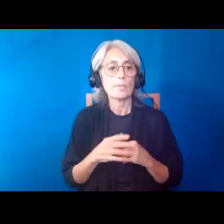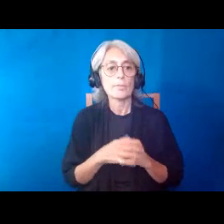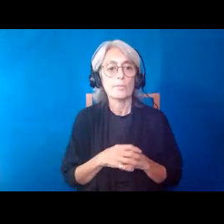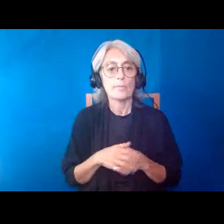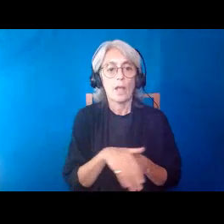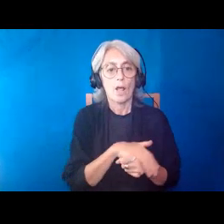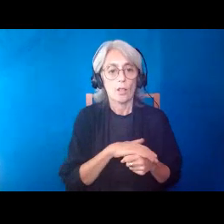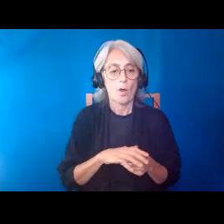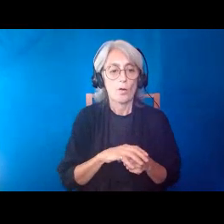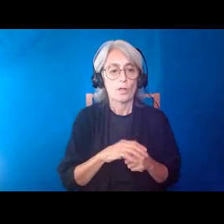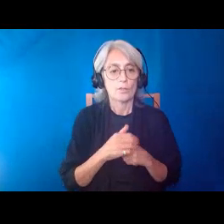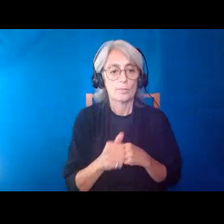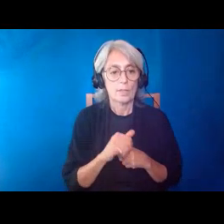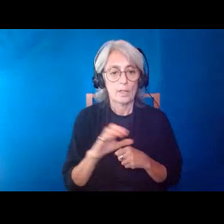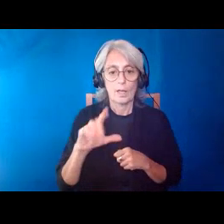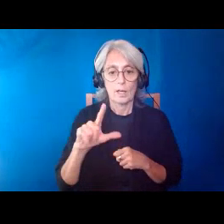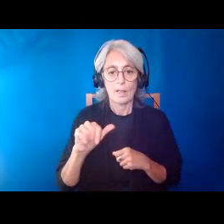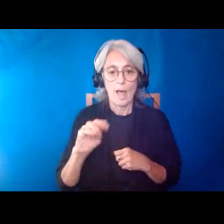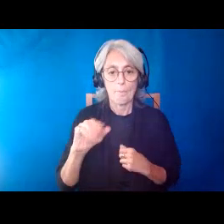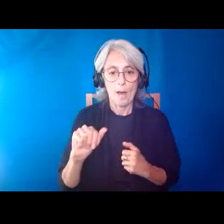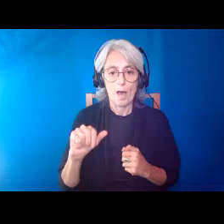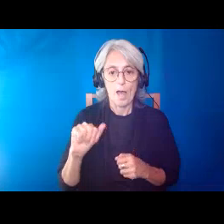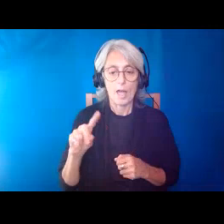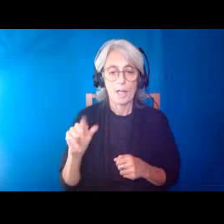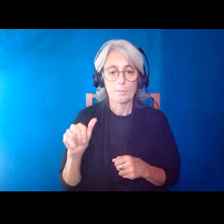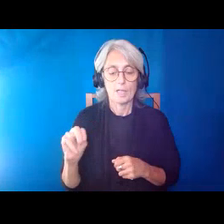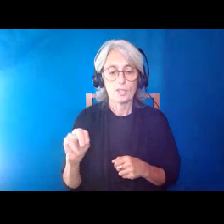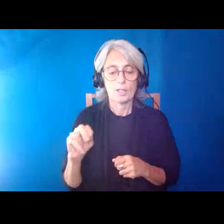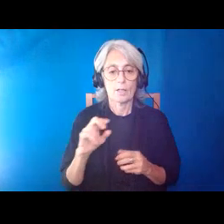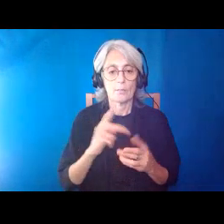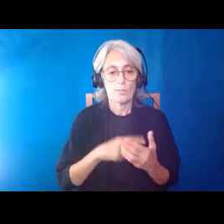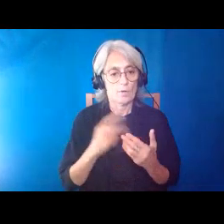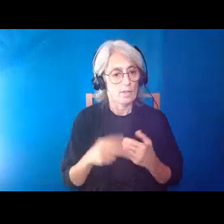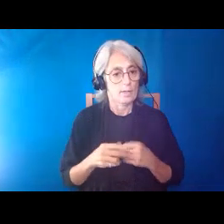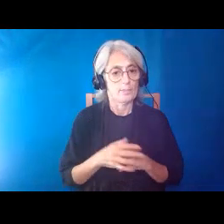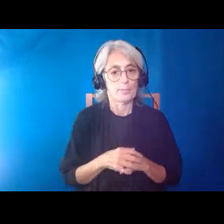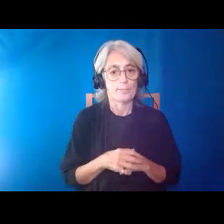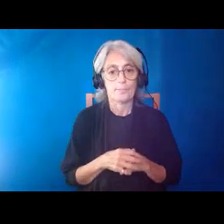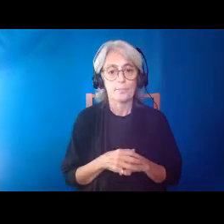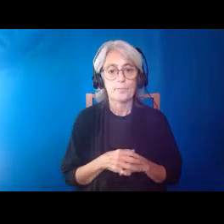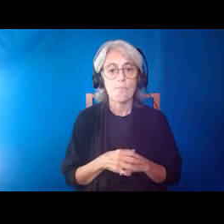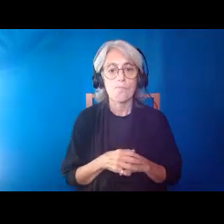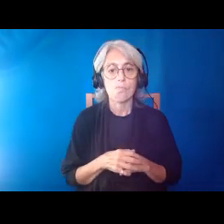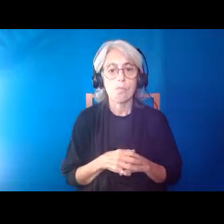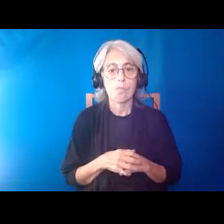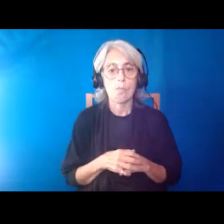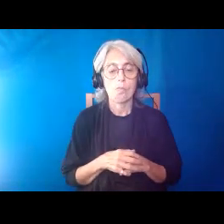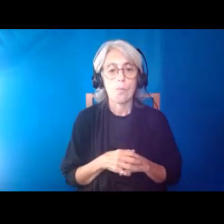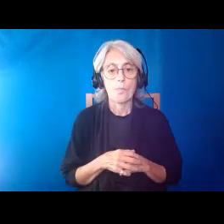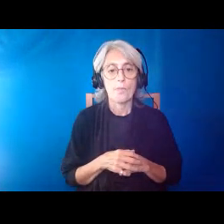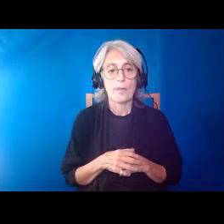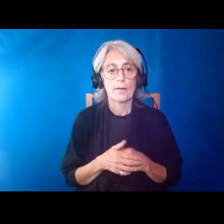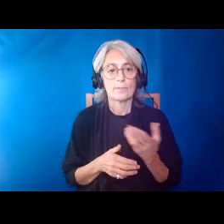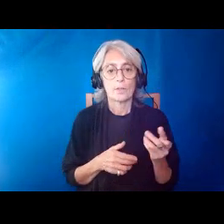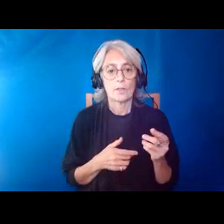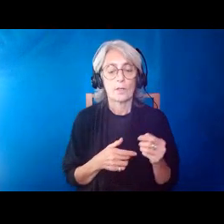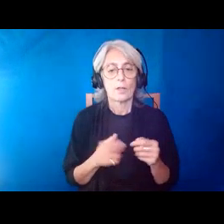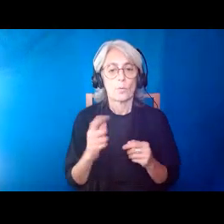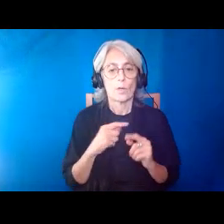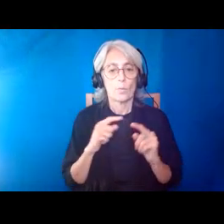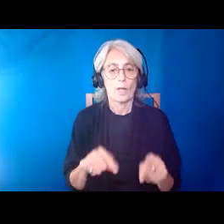Transportation Climate Adaptation Program. And some of the projects are featured here on the slide. There was one that we went to the ribbon cutting, which was